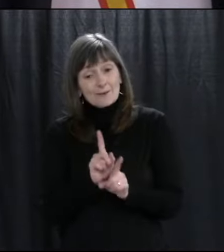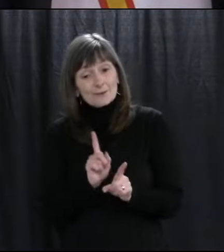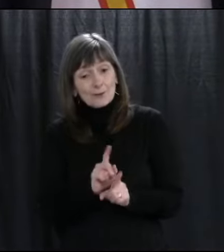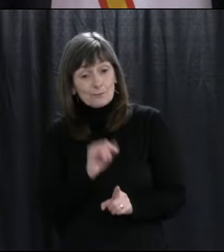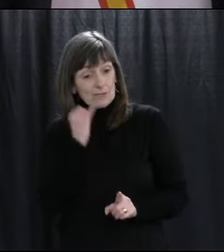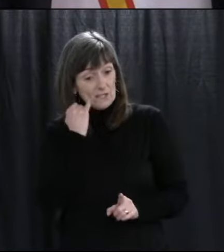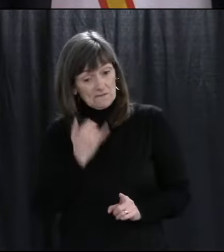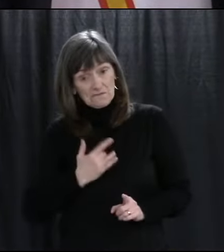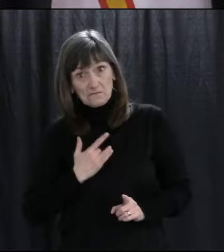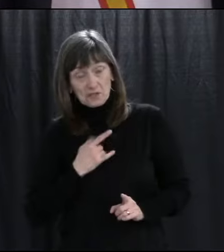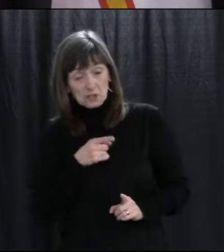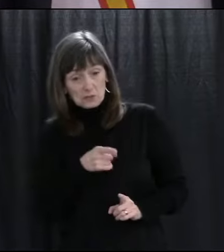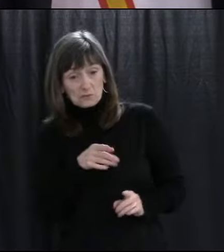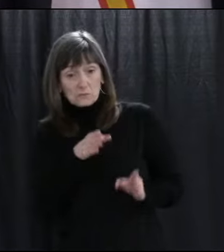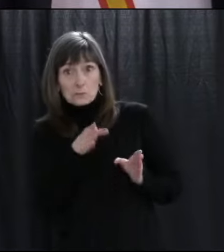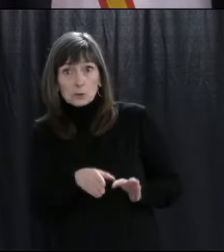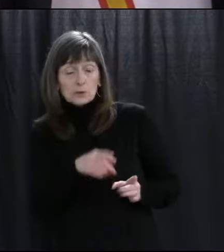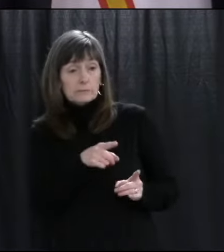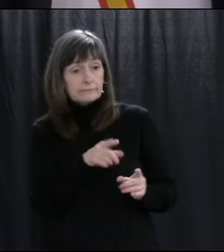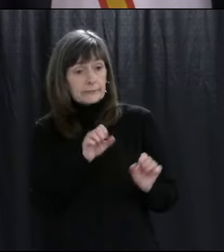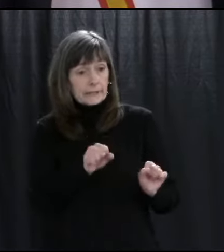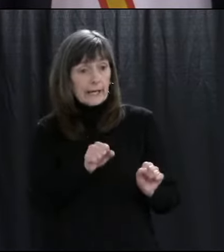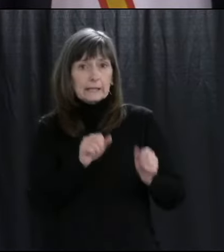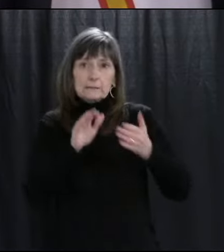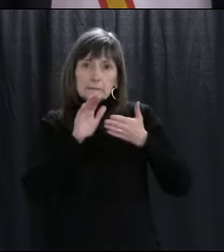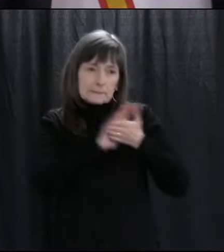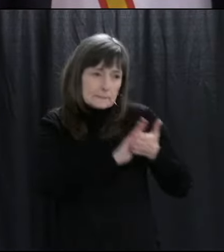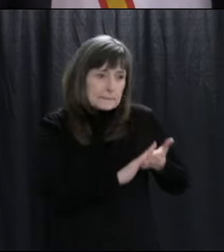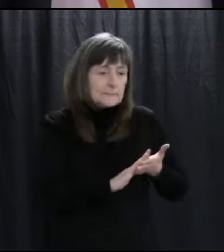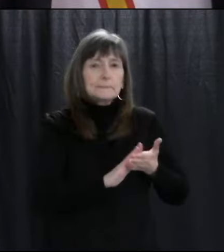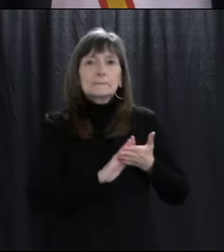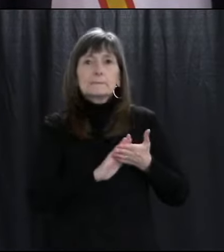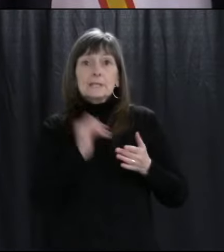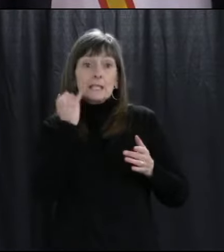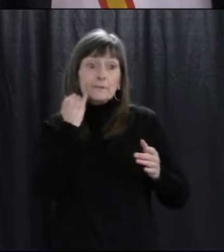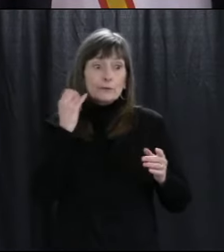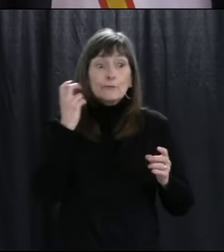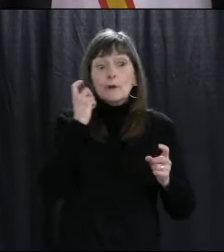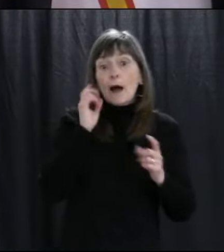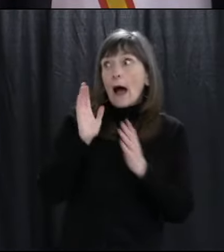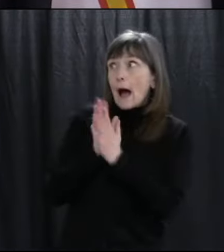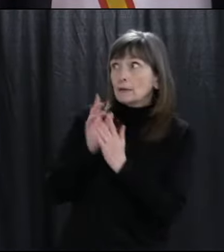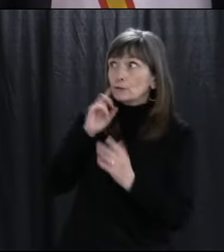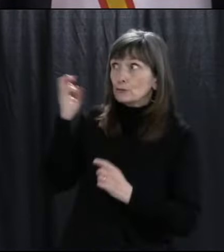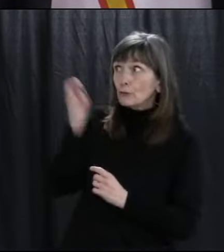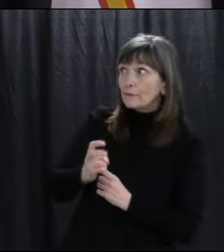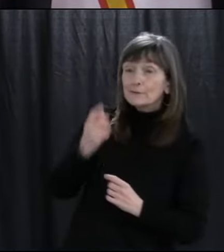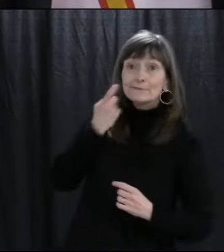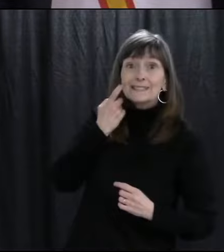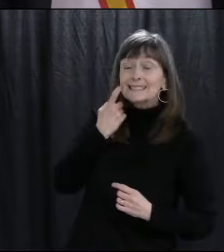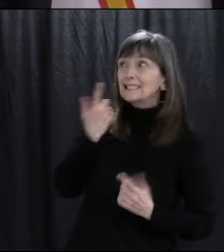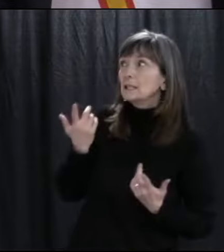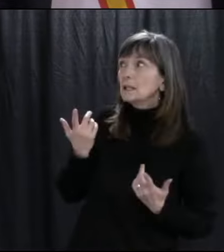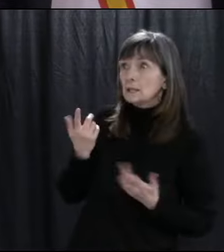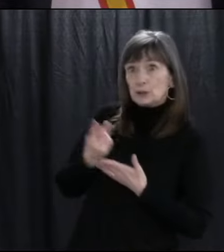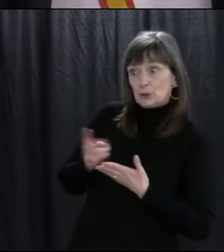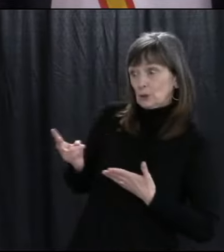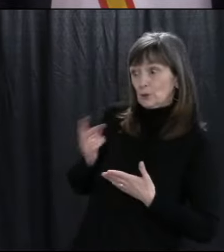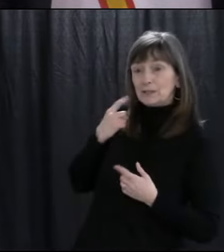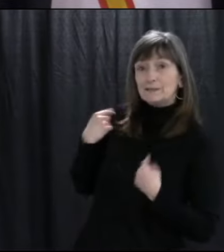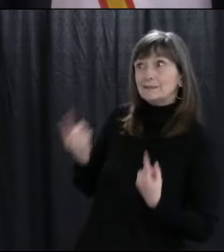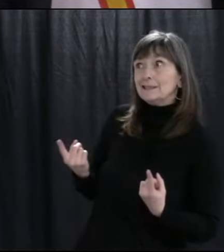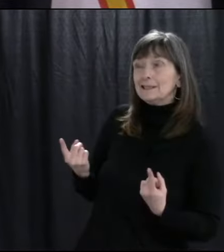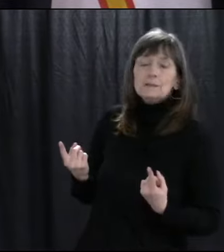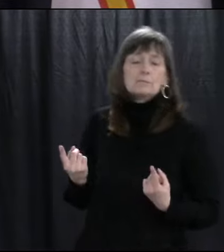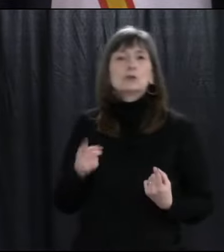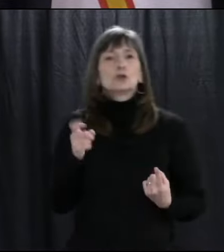are able to do a brief screen to see if someone's traveled or if they've been sick. Well, if someone's traveled in the last 2 weeks, they shouldn't be going